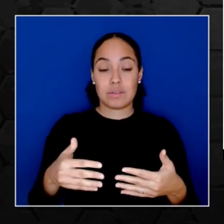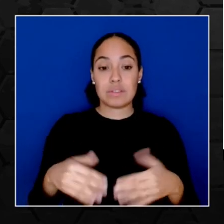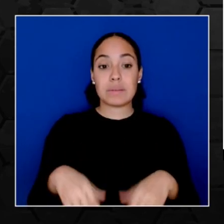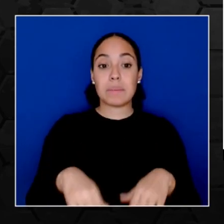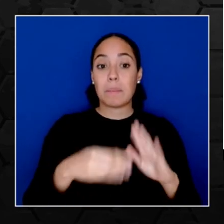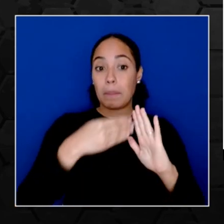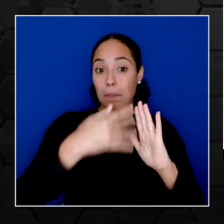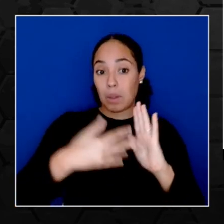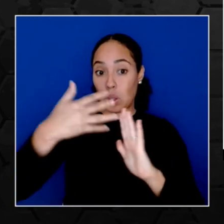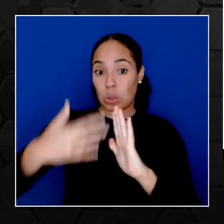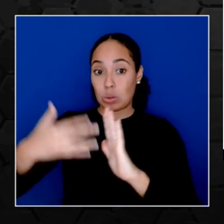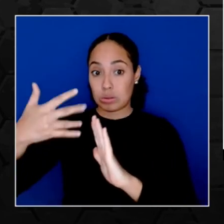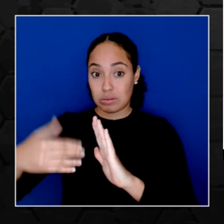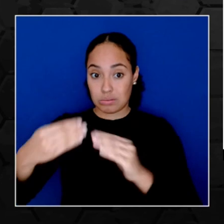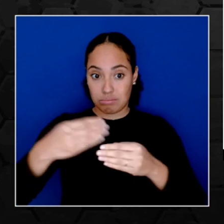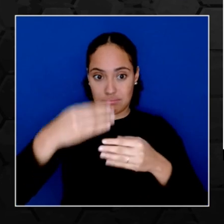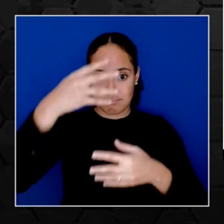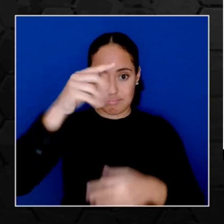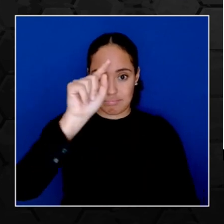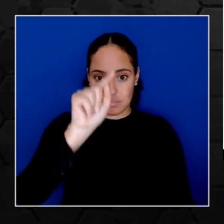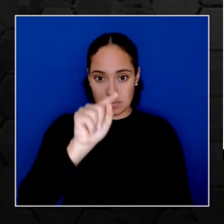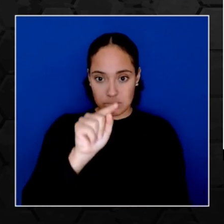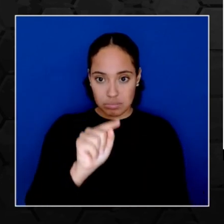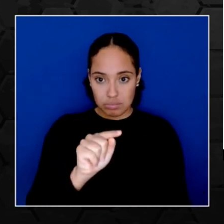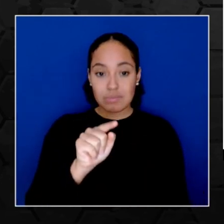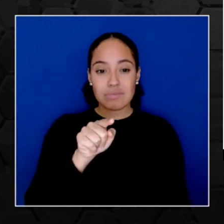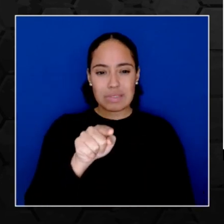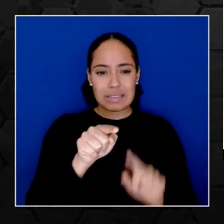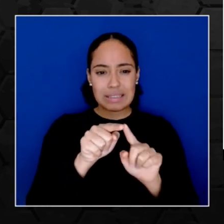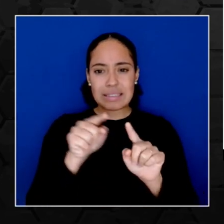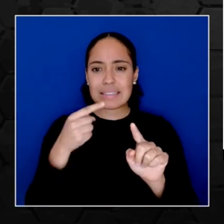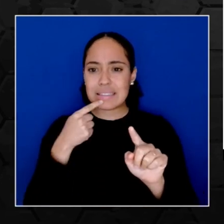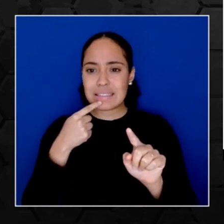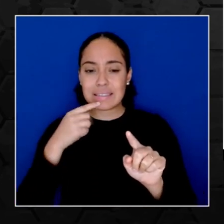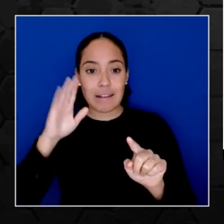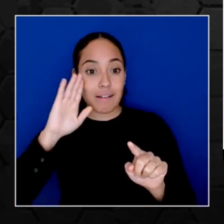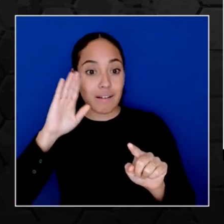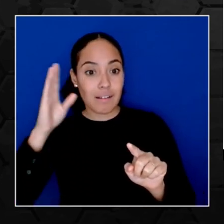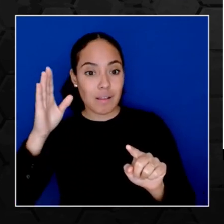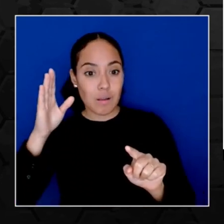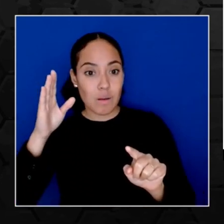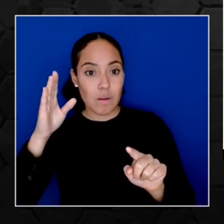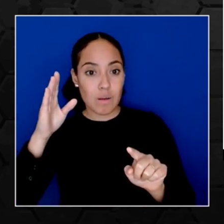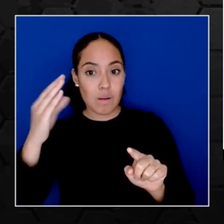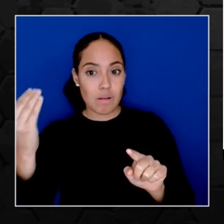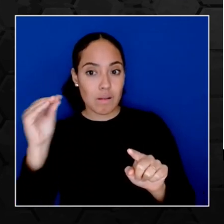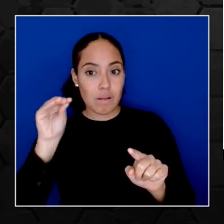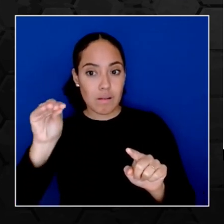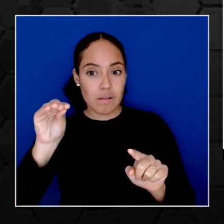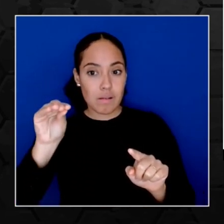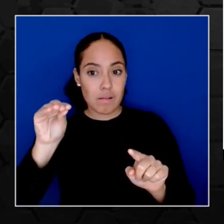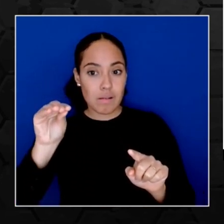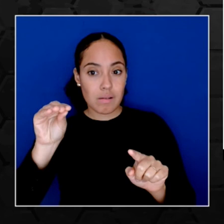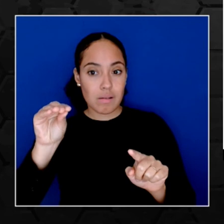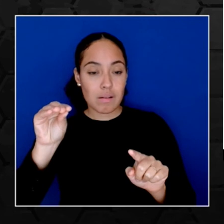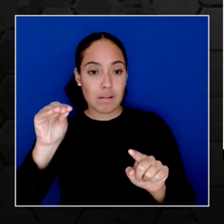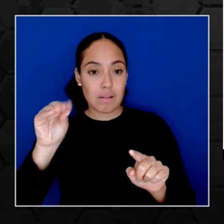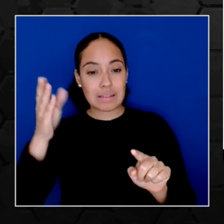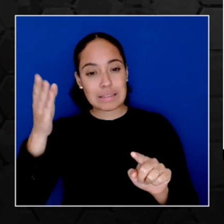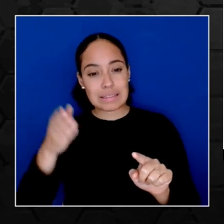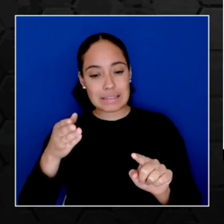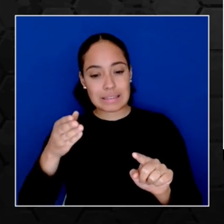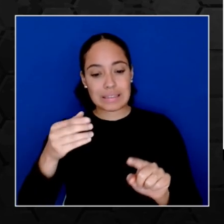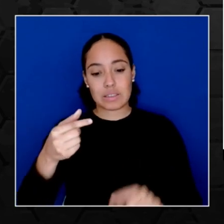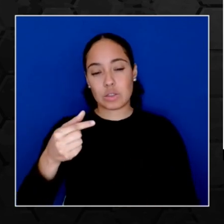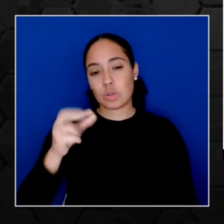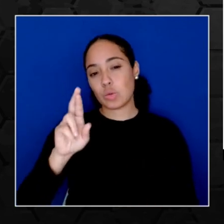hello. So I'll just quickly edit this. Yes, you can see in this greeting it says built-in /greeting. So I'll change it to my particular